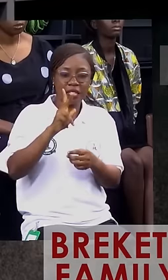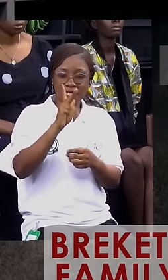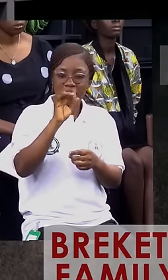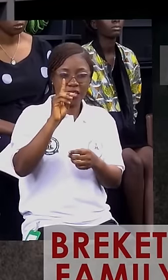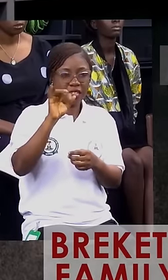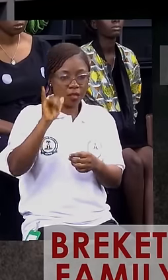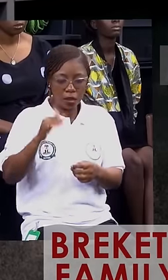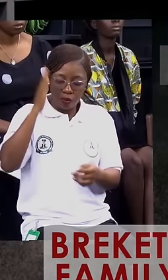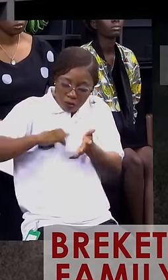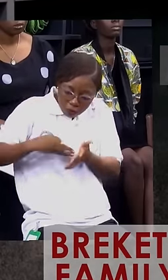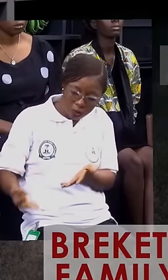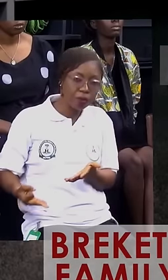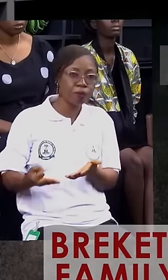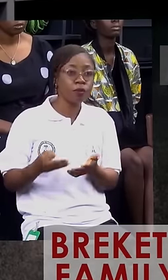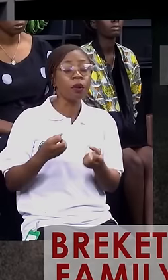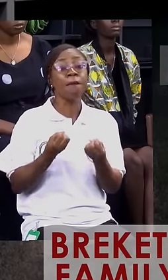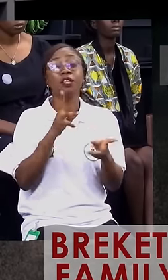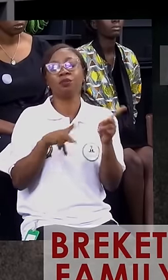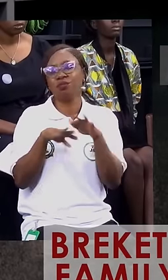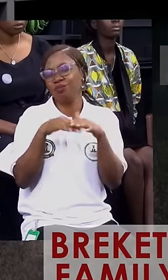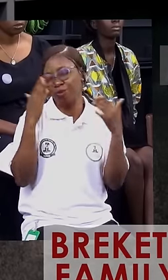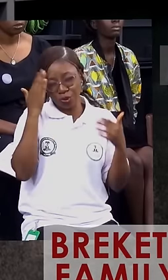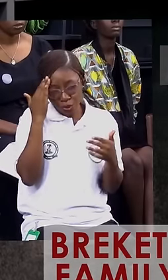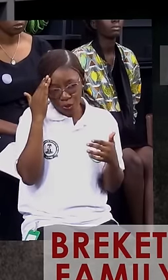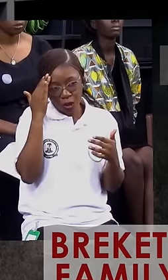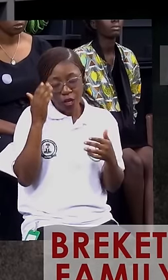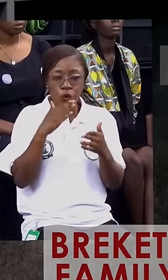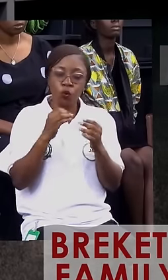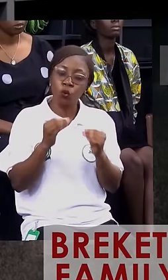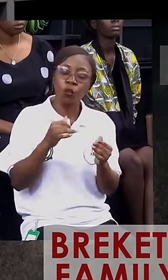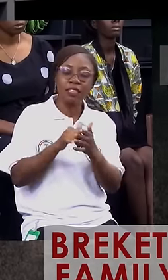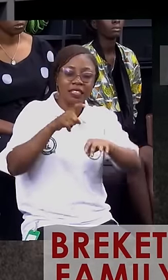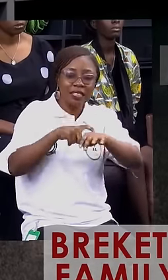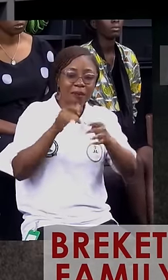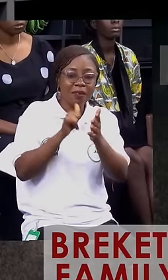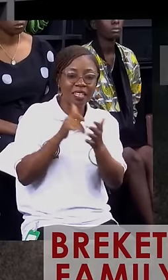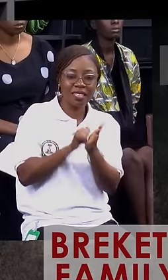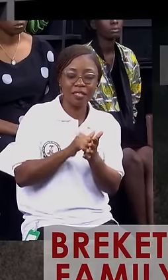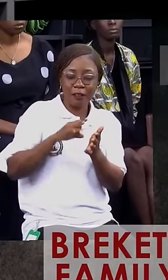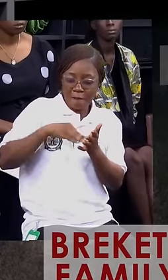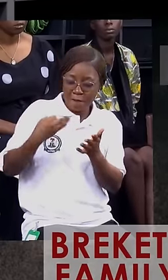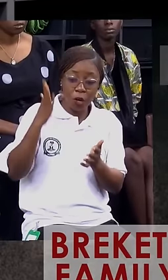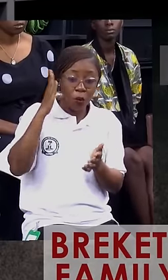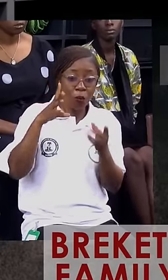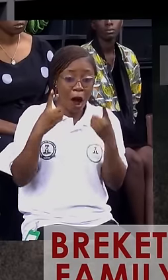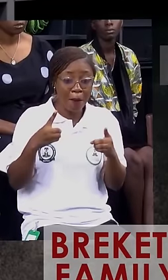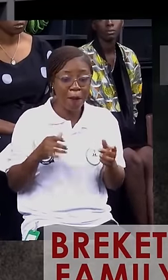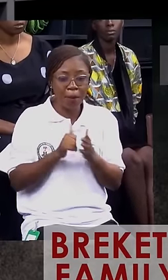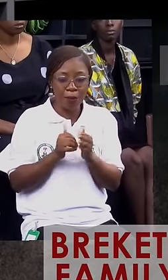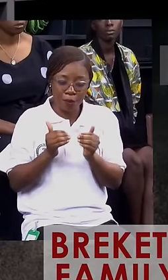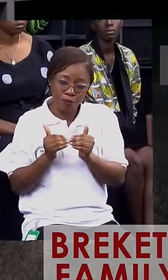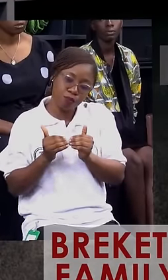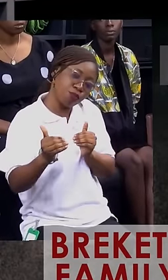fail. So, and many people don't even know. So the time that failure will happen can be pushed